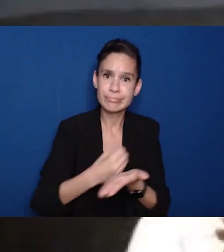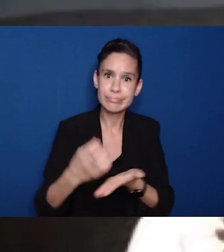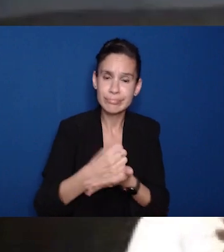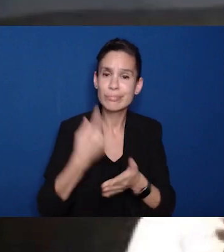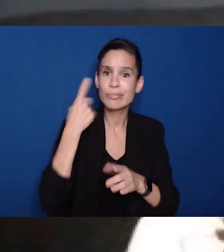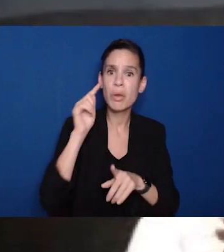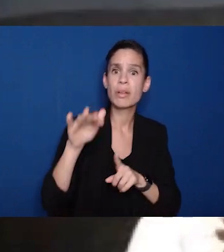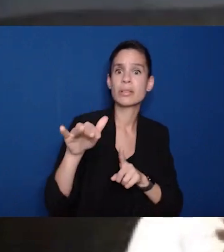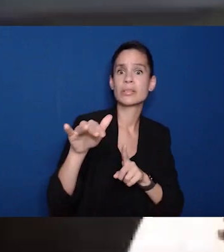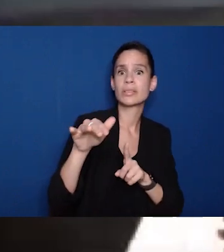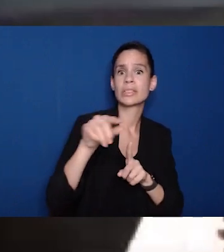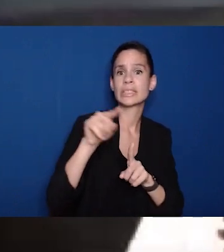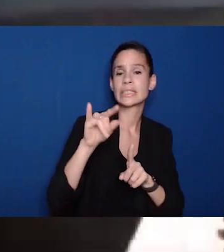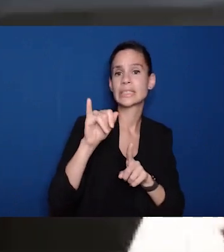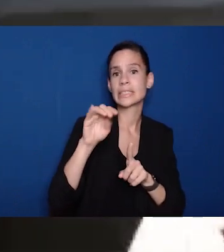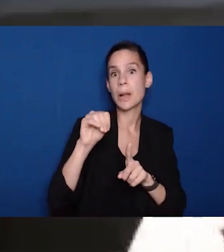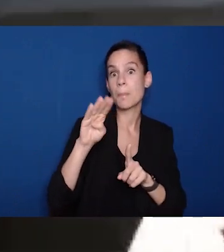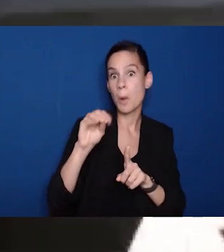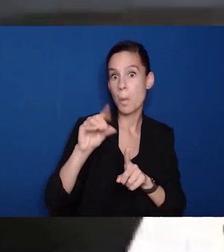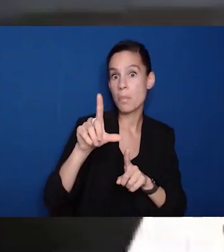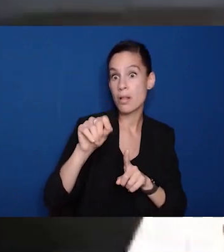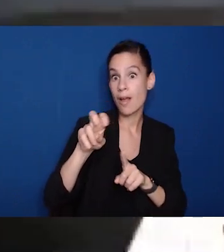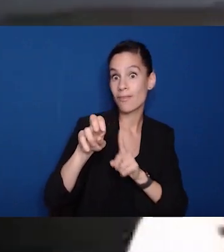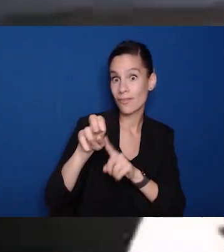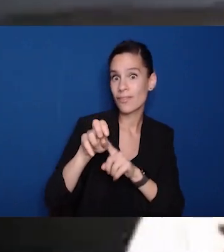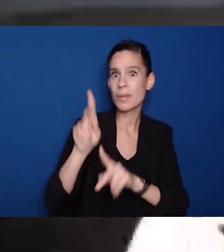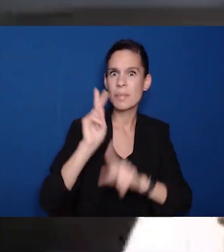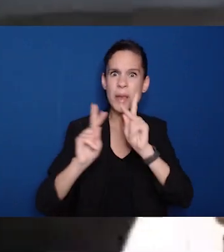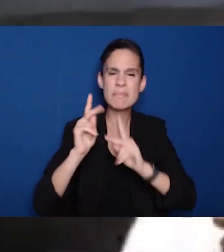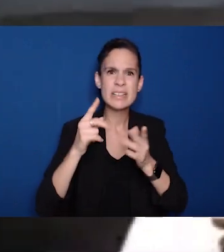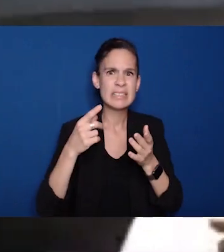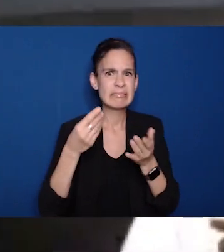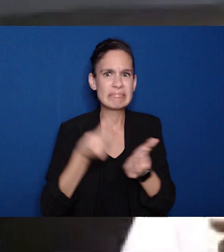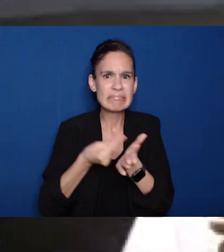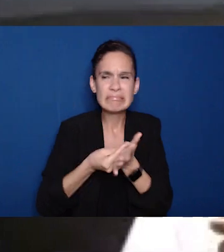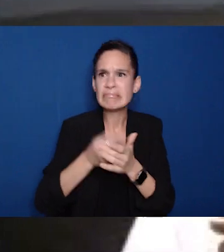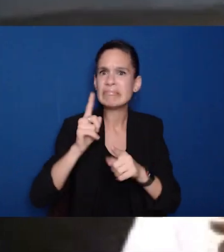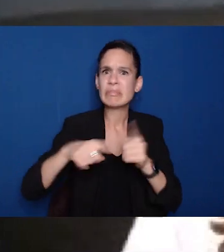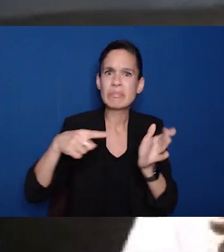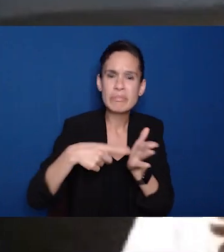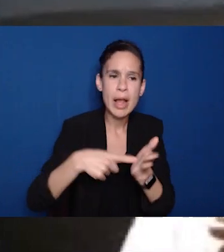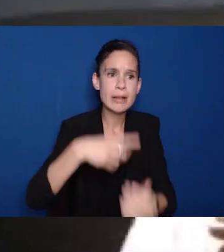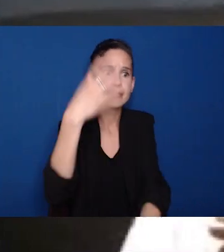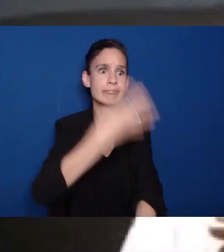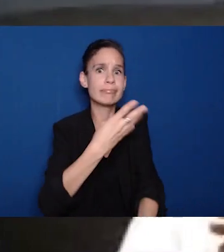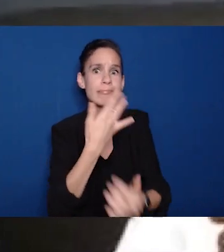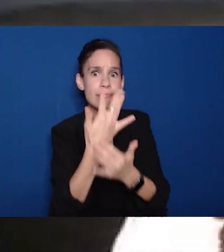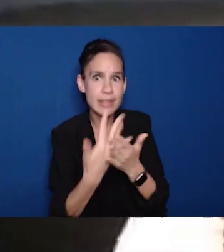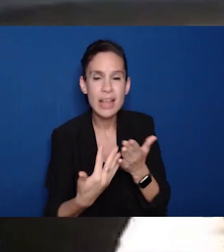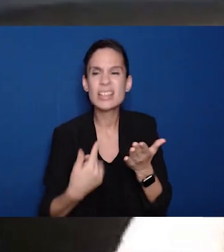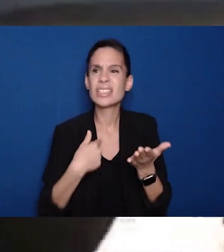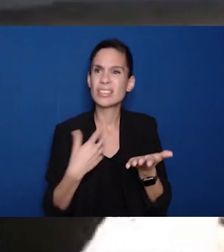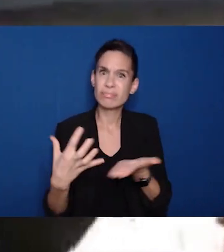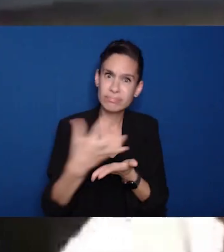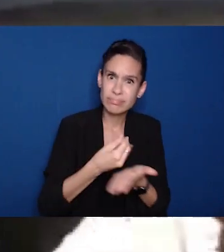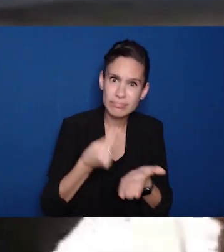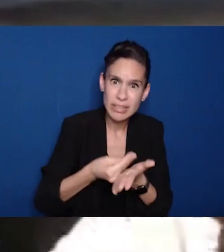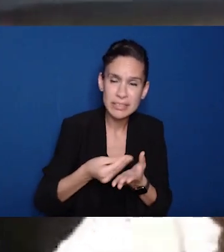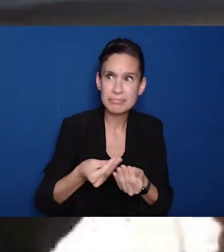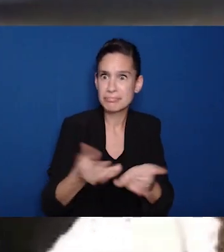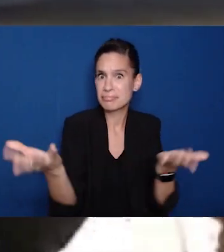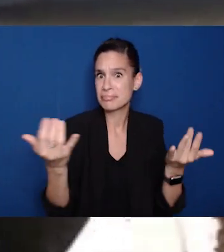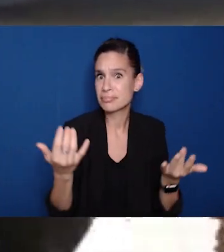it first started, we were helping people who couldn't afford blood to get blood. But now it was lifted now